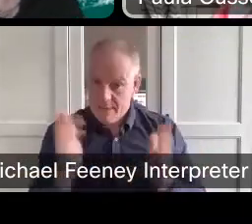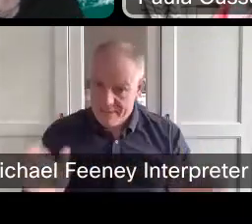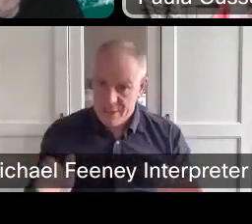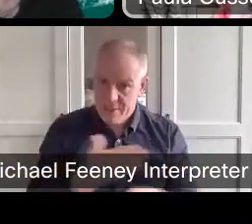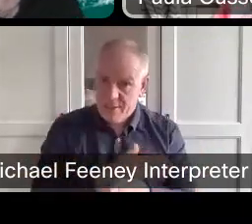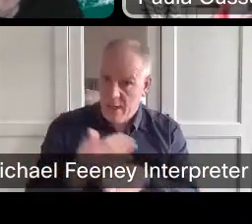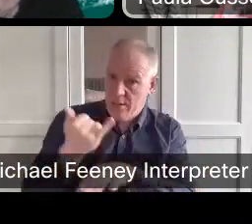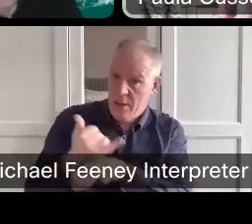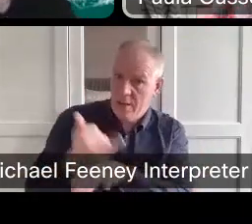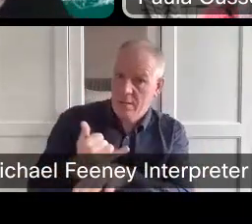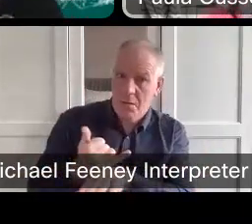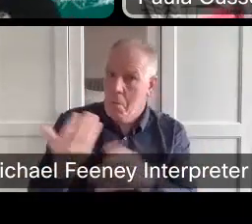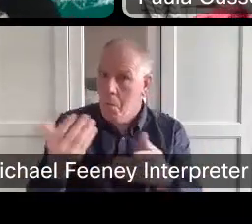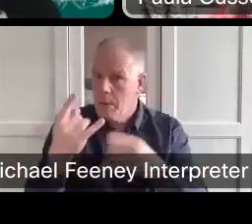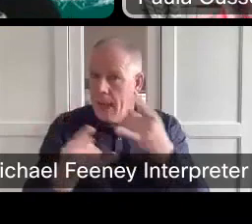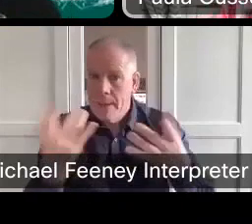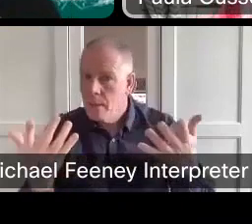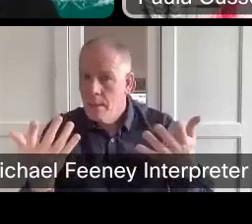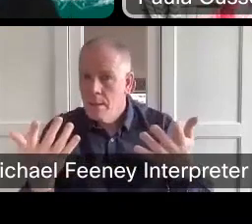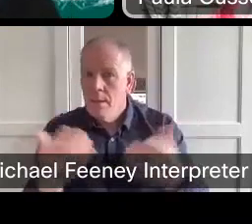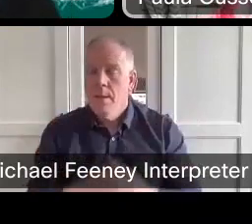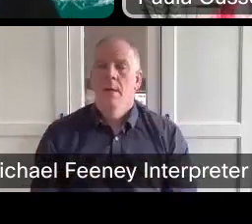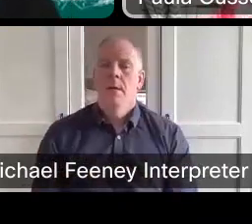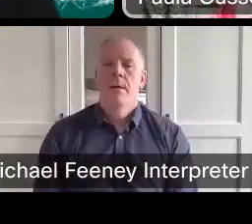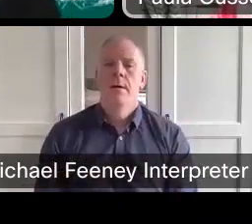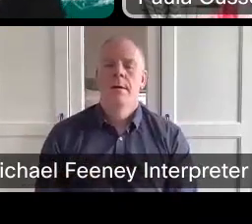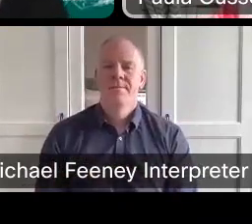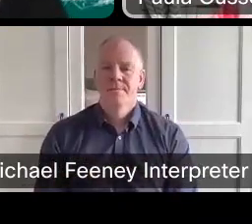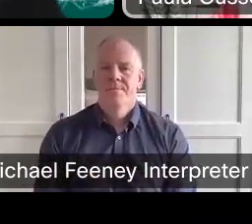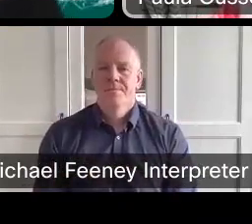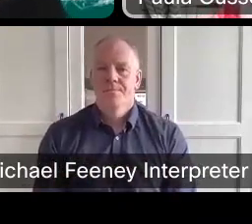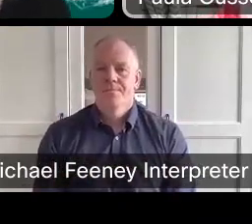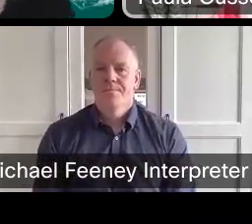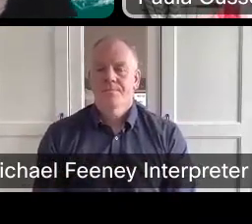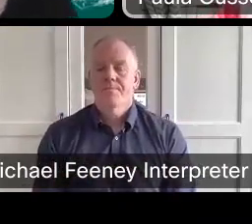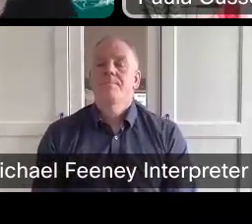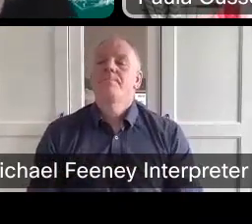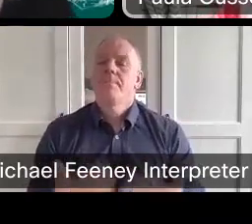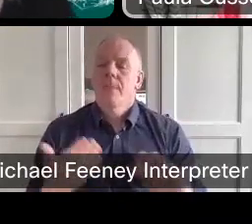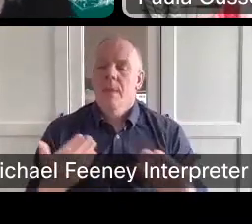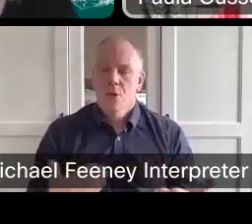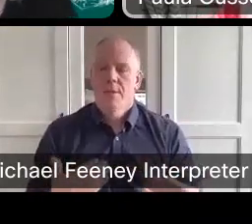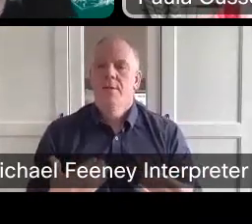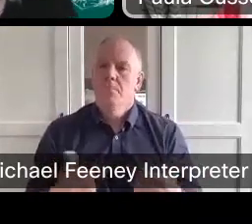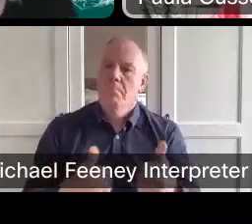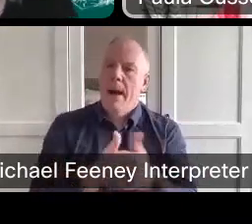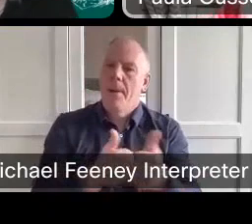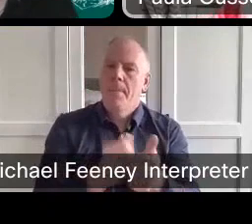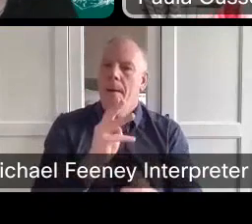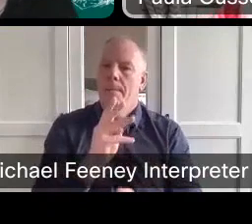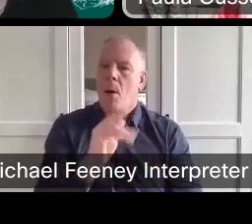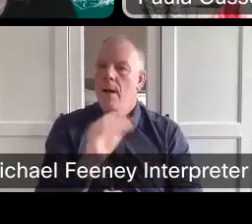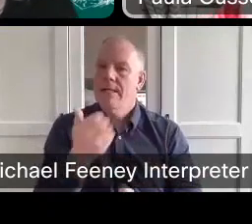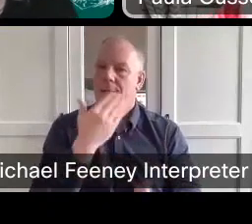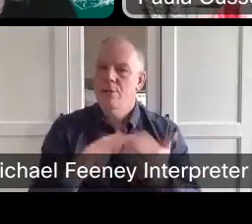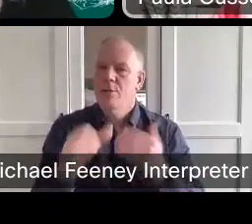commenced, or what stage is that at the moment? Yeah, maybe just to reinforce Paula's message around the importance of this training, because